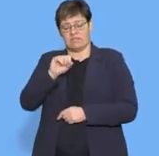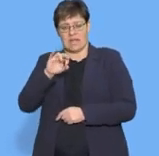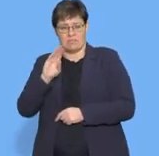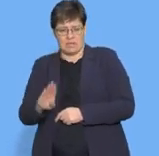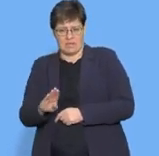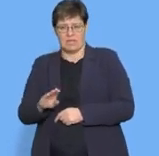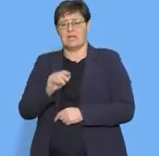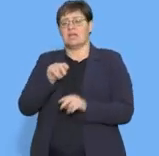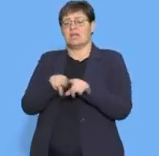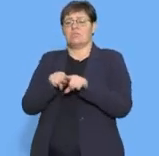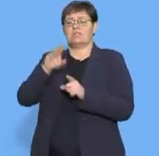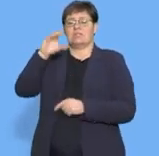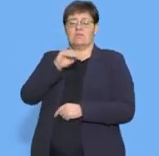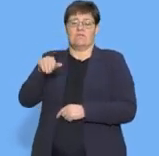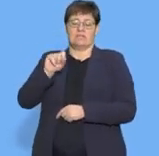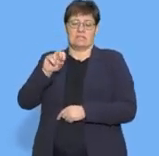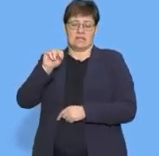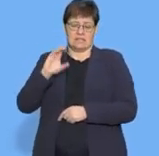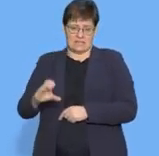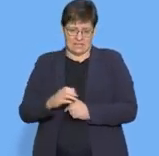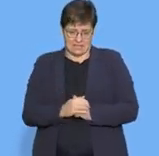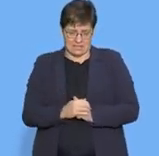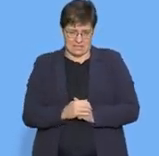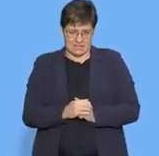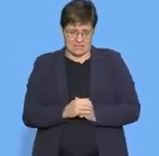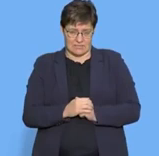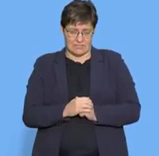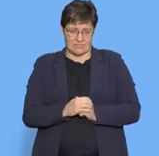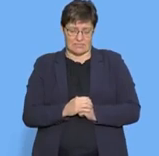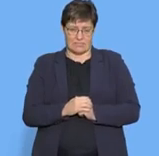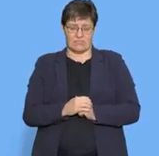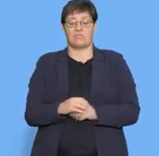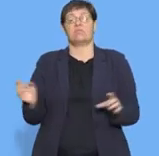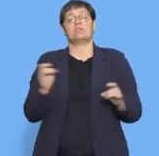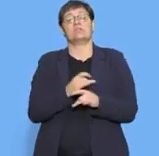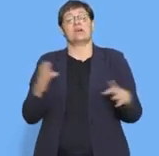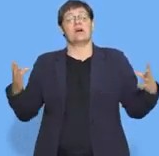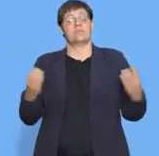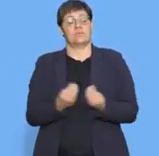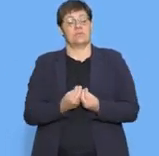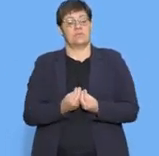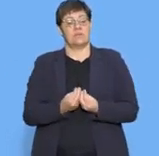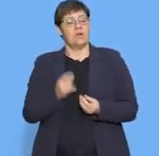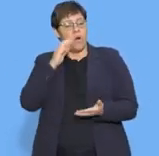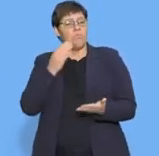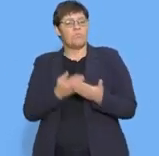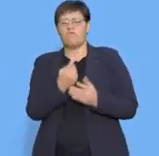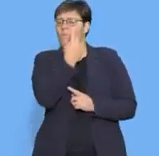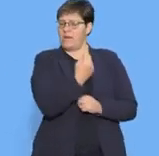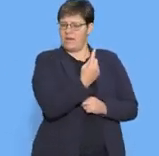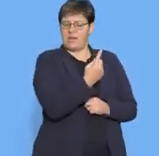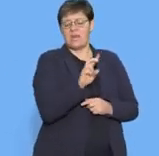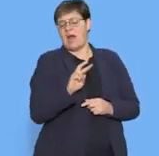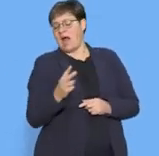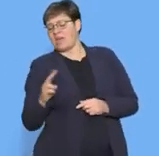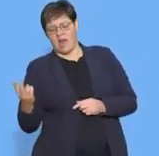B equals to C over sine B, C over sine C. So we're going to start off with proving just one of them, and